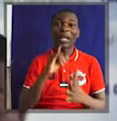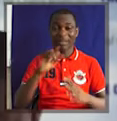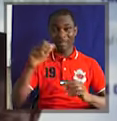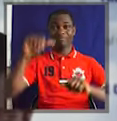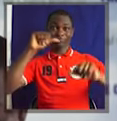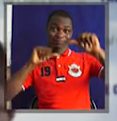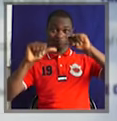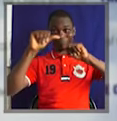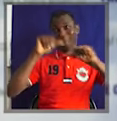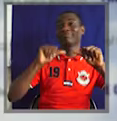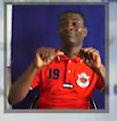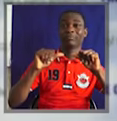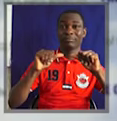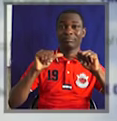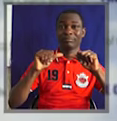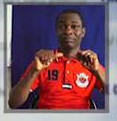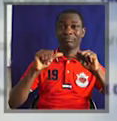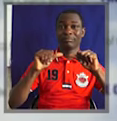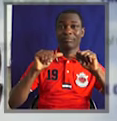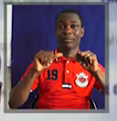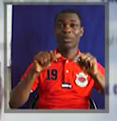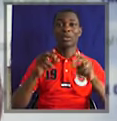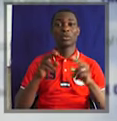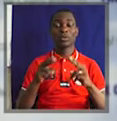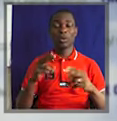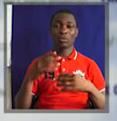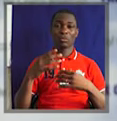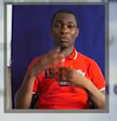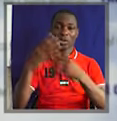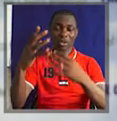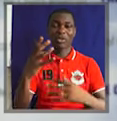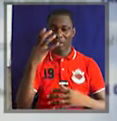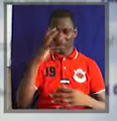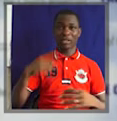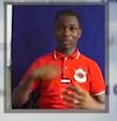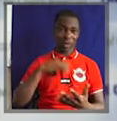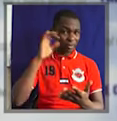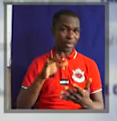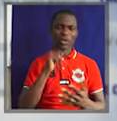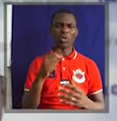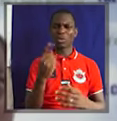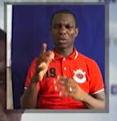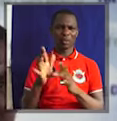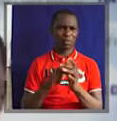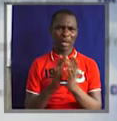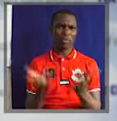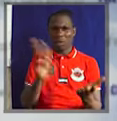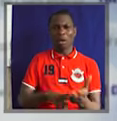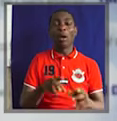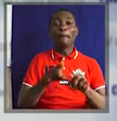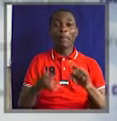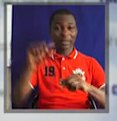scientific field no empo no sansem yi e wo ho etime no e generational curses a enya bible nko a ene conclude sa de